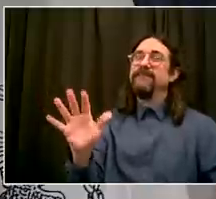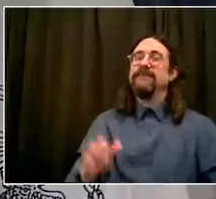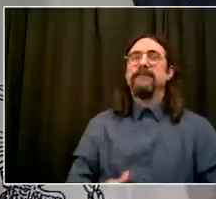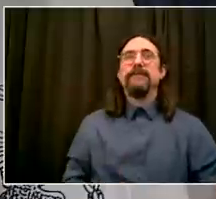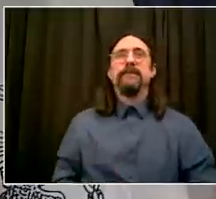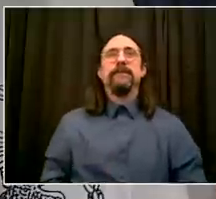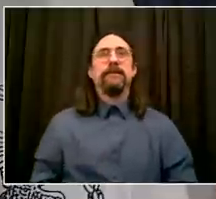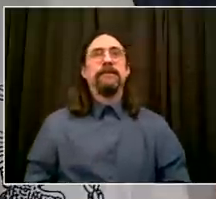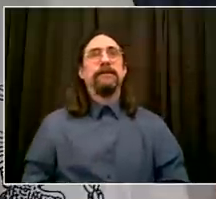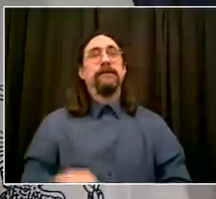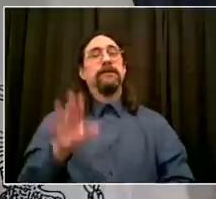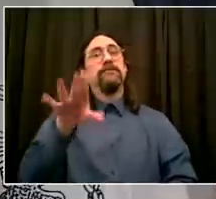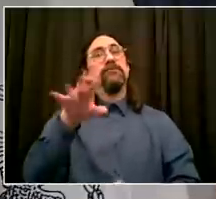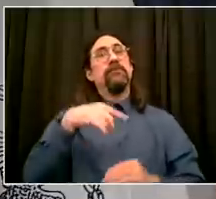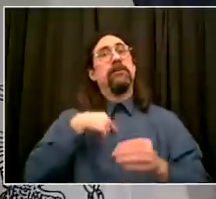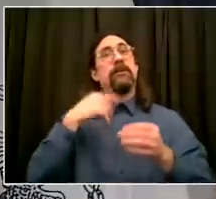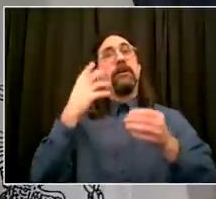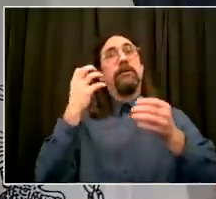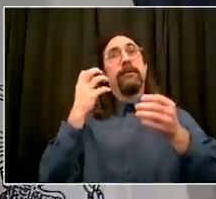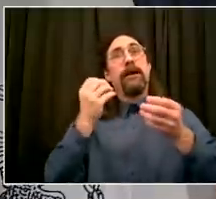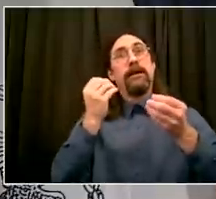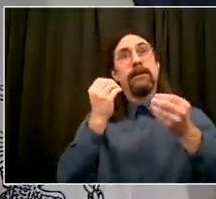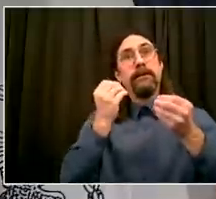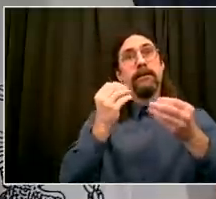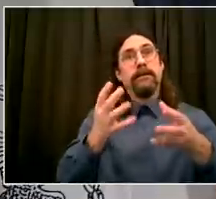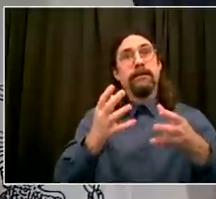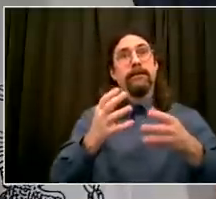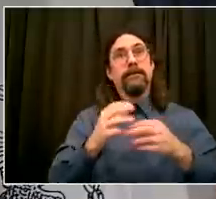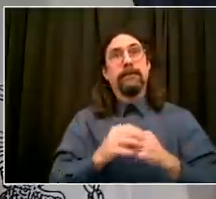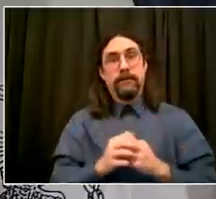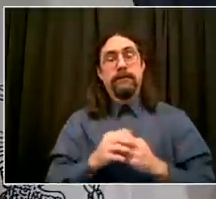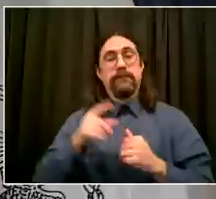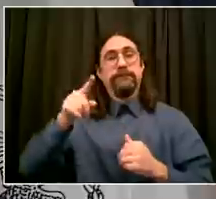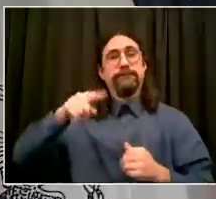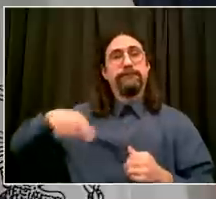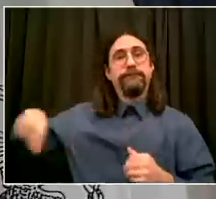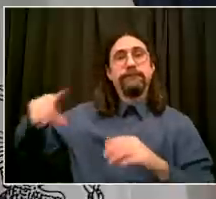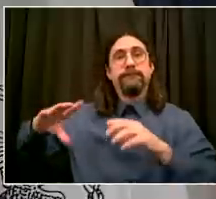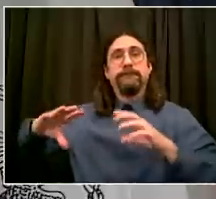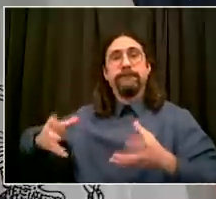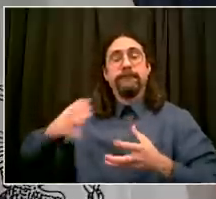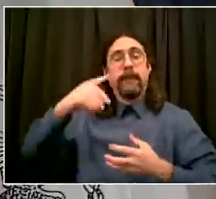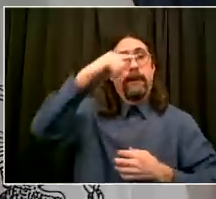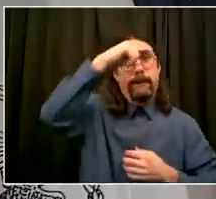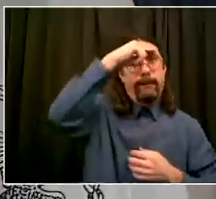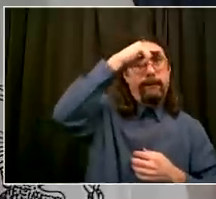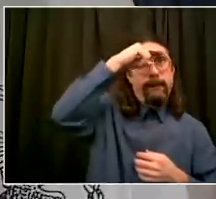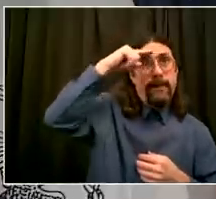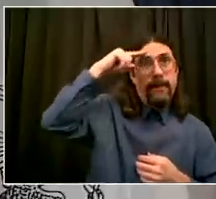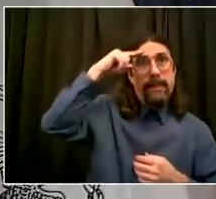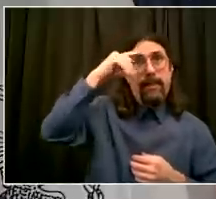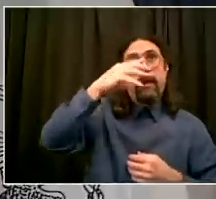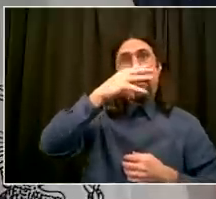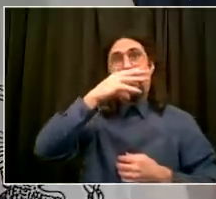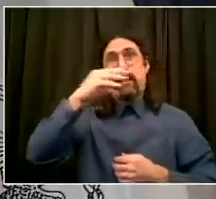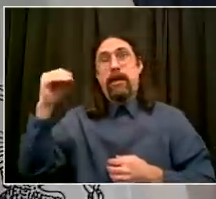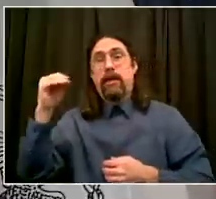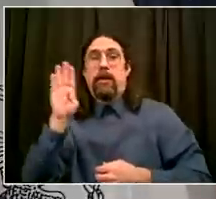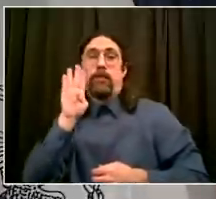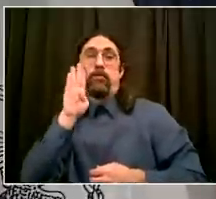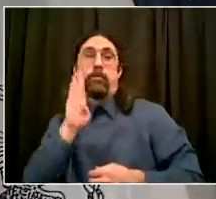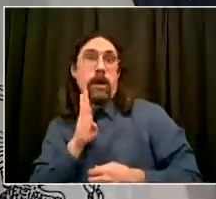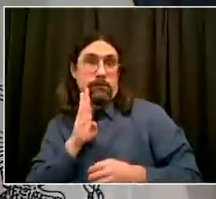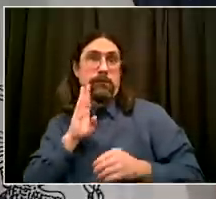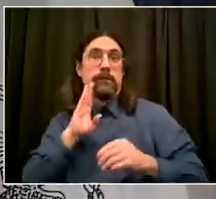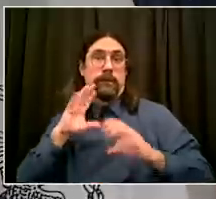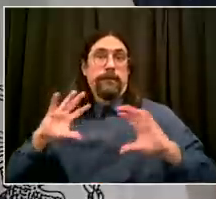addressing disparities in the COVID outbreak, why didn't you start, or why didn't you initially call for the city to make the threshold for